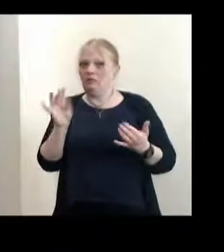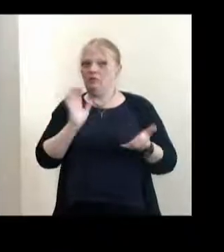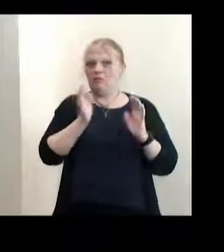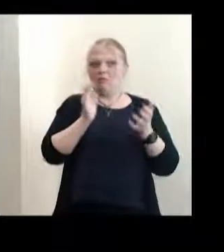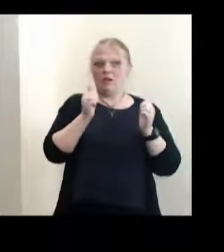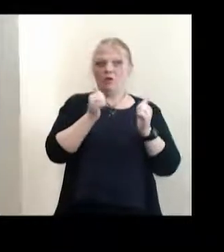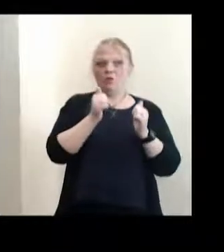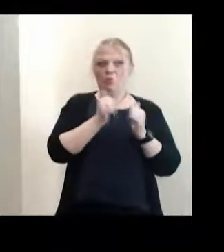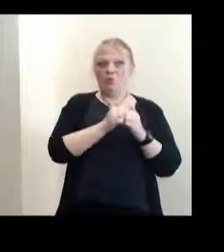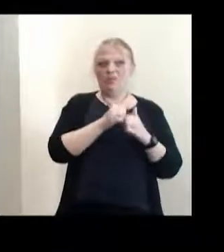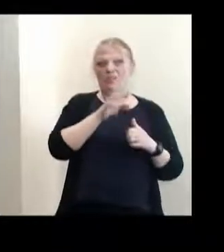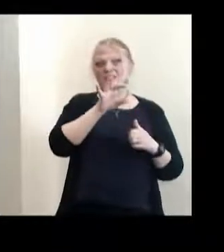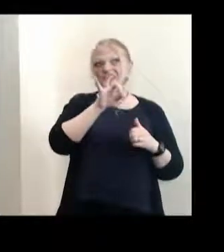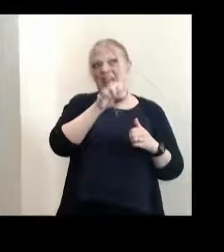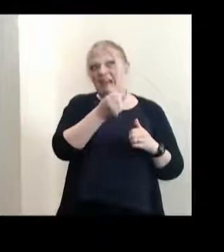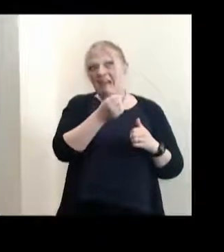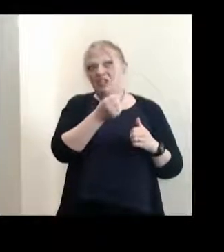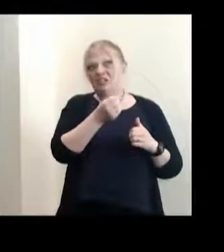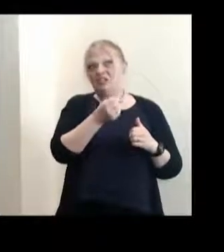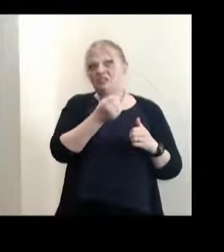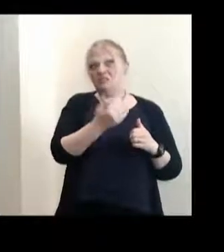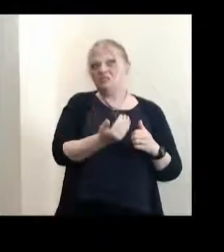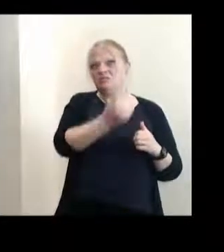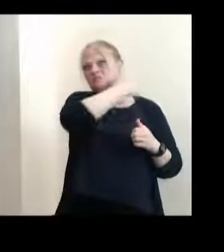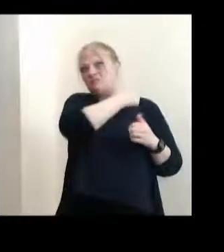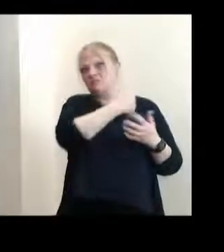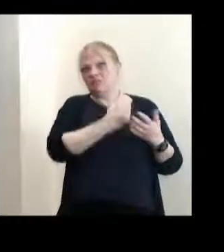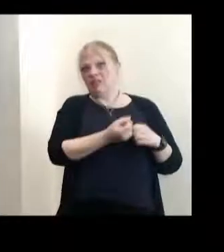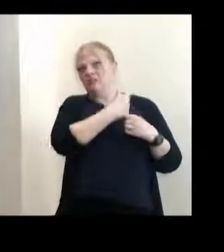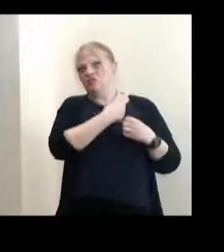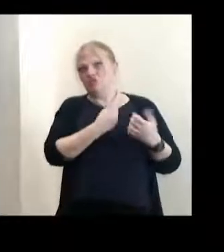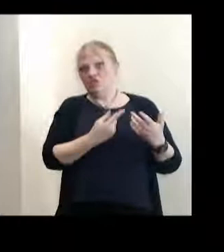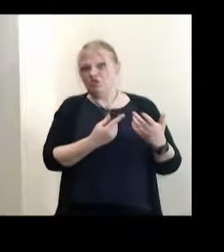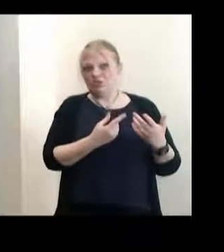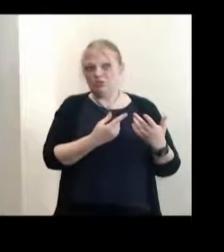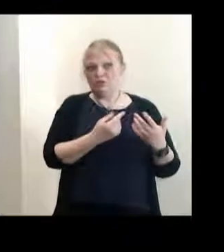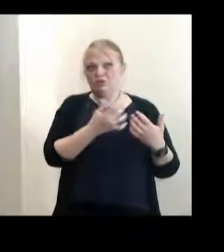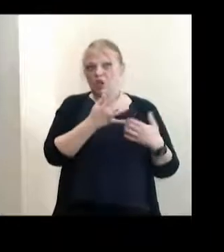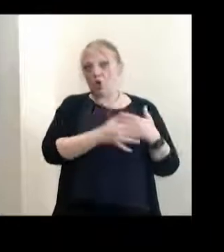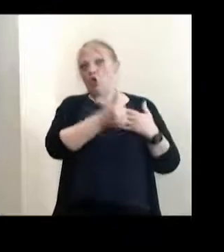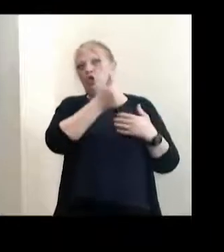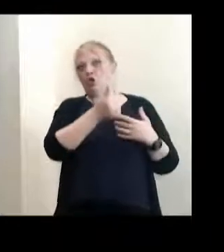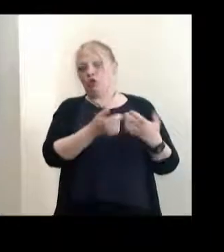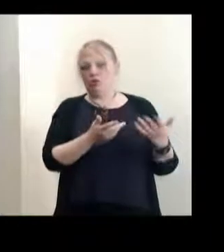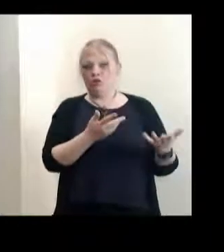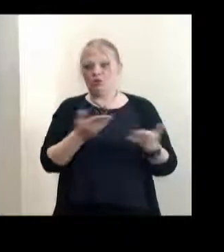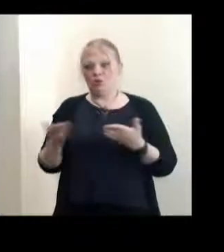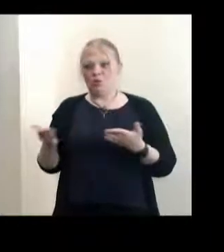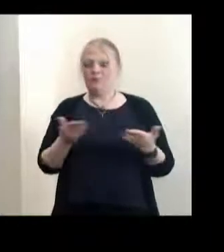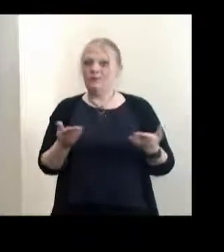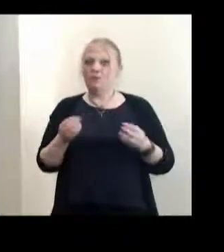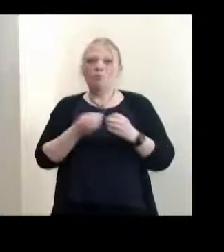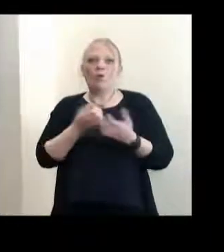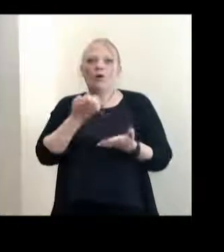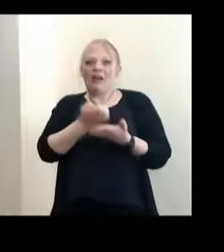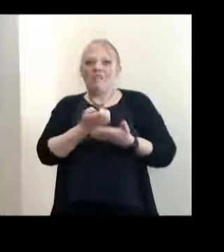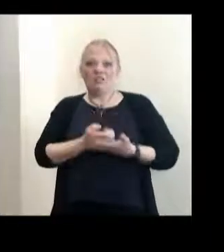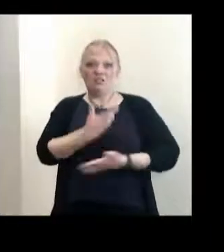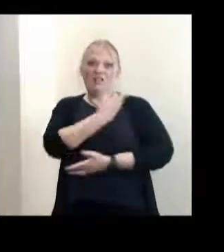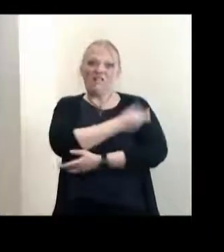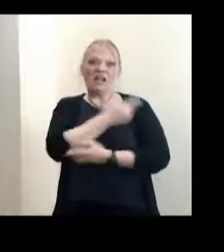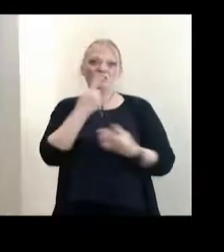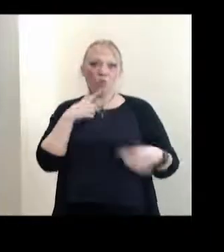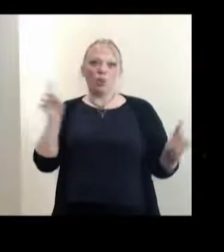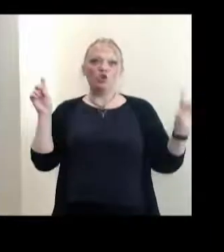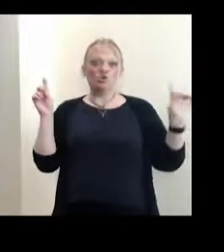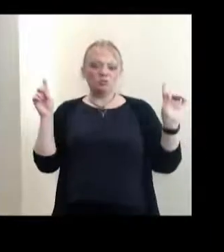and late 70s earlier in the year and last year. So again, that is giving us more evidence that the vaccine works, because we